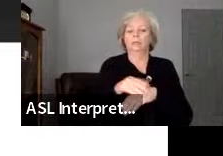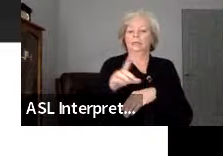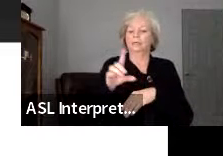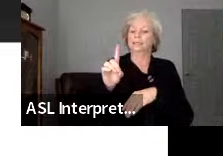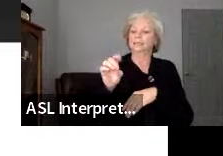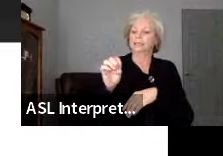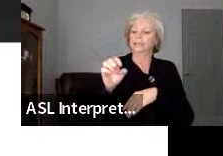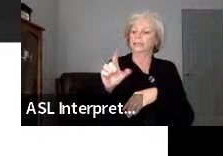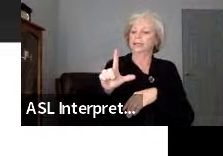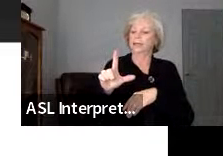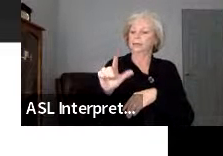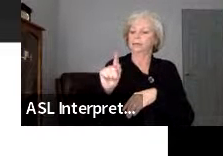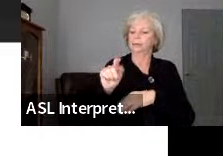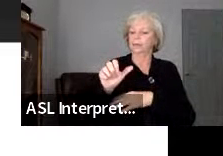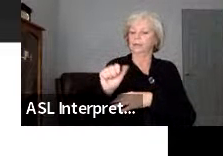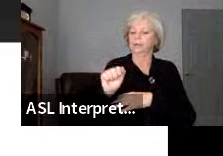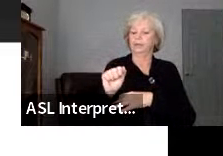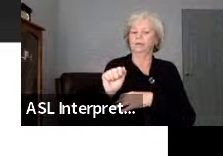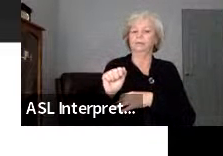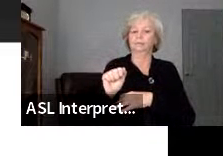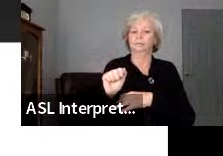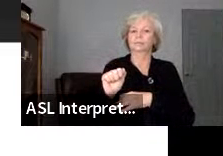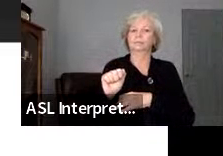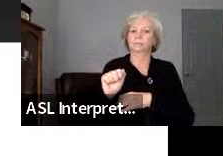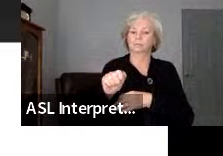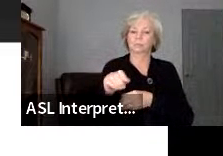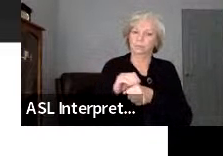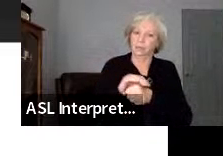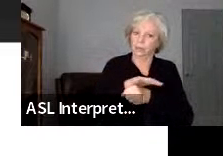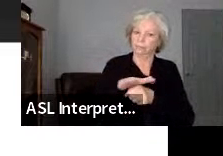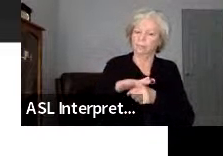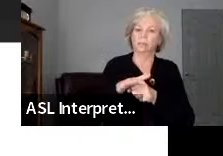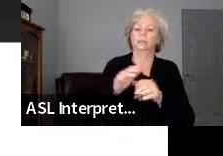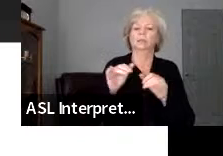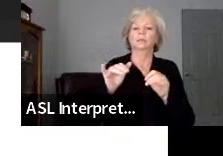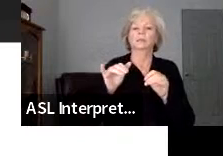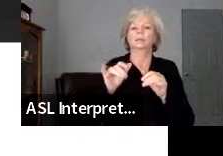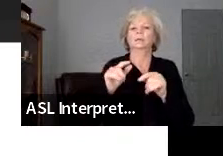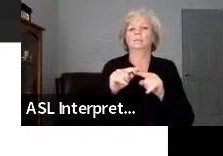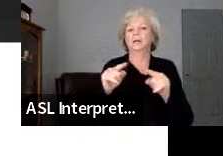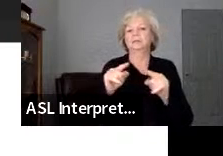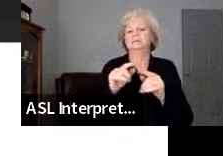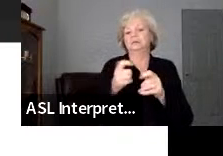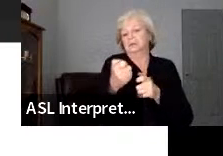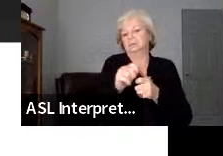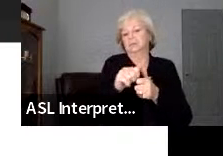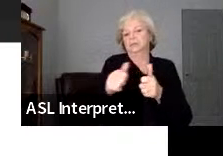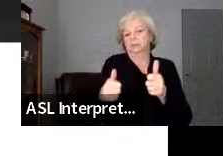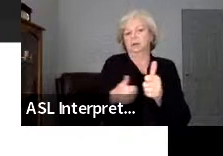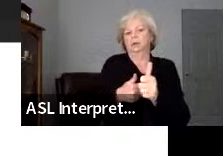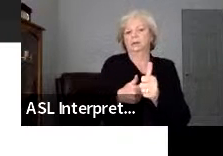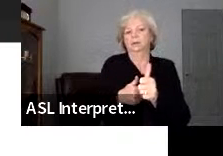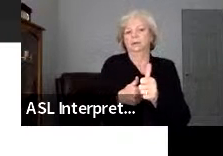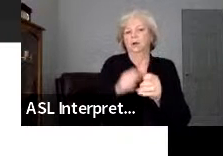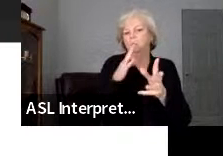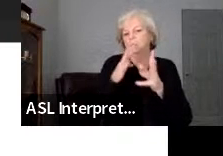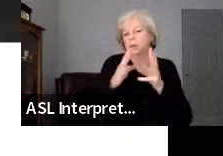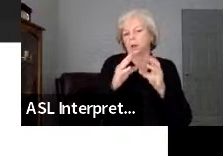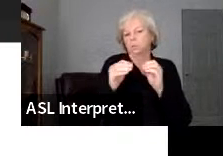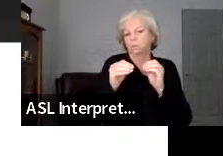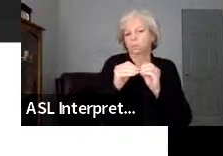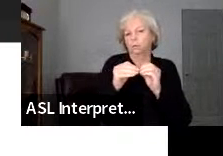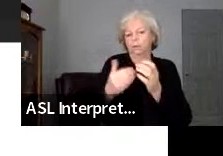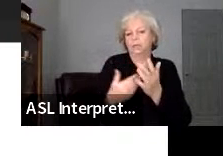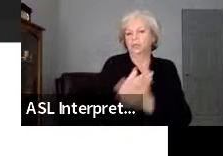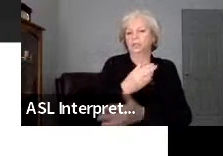although that information on sequencing, that there's a bit of a lag there. So we'll talk more about the new variant